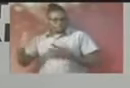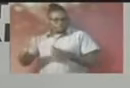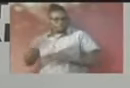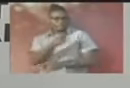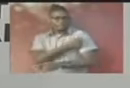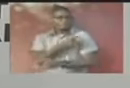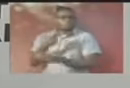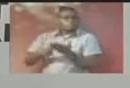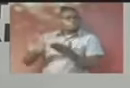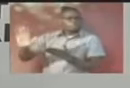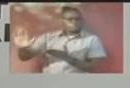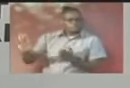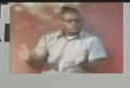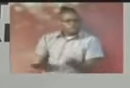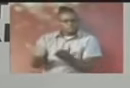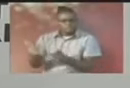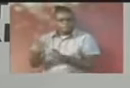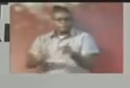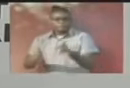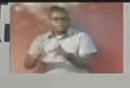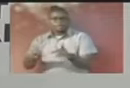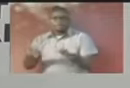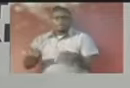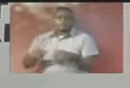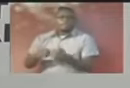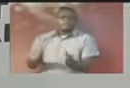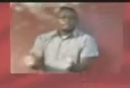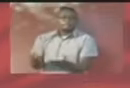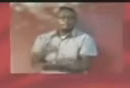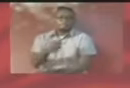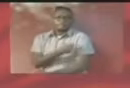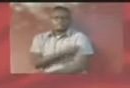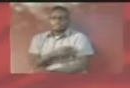encouraging others to get vaccinated. Nurse Ramlagan.